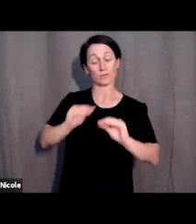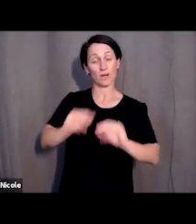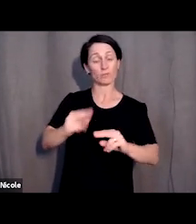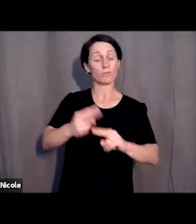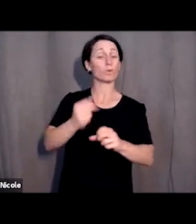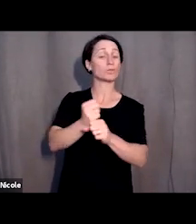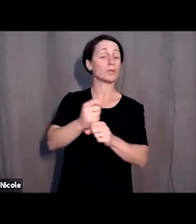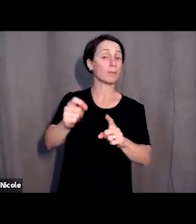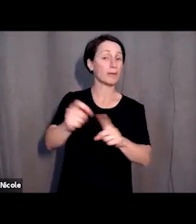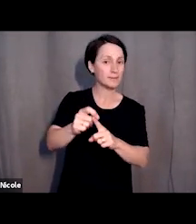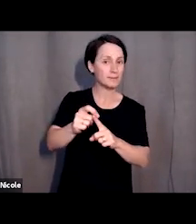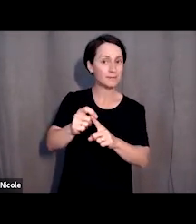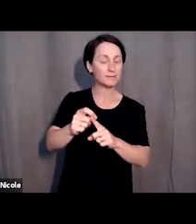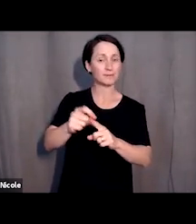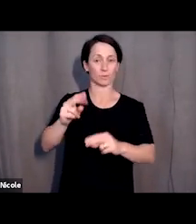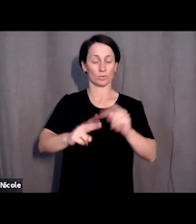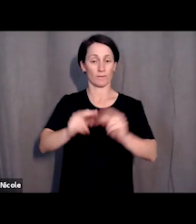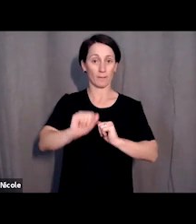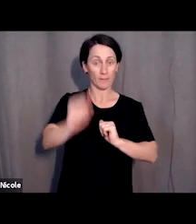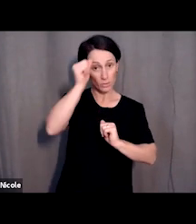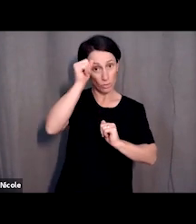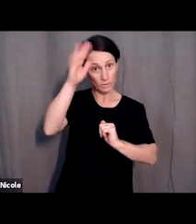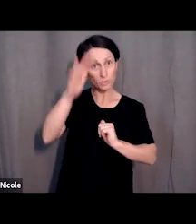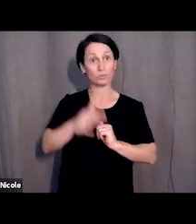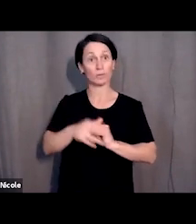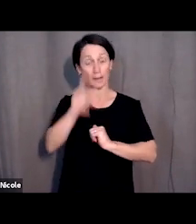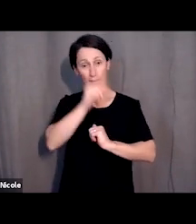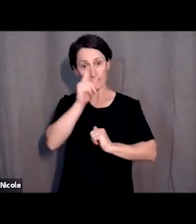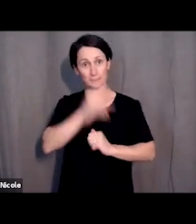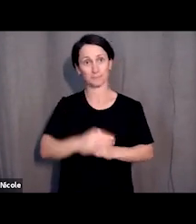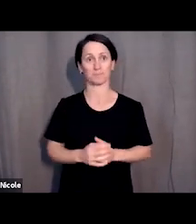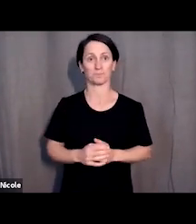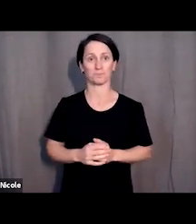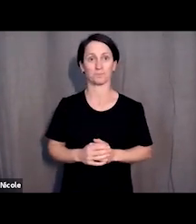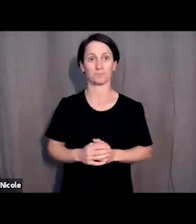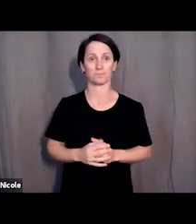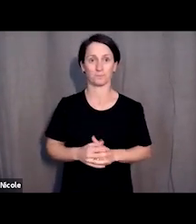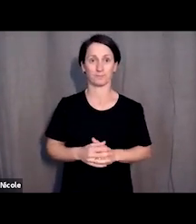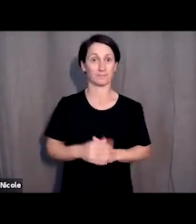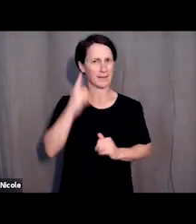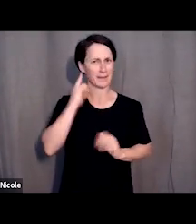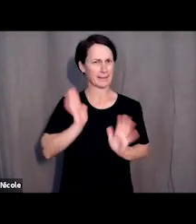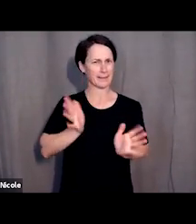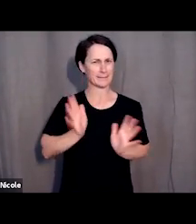shared care with the GP as a central point of the care. And I think that is it for my slides.